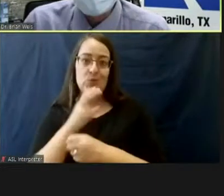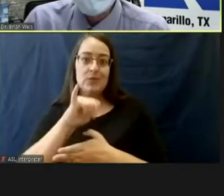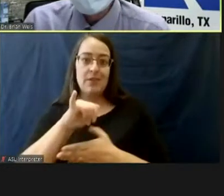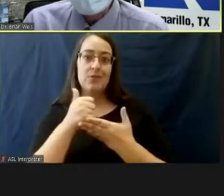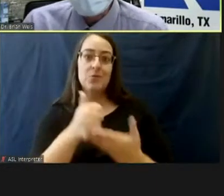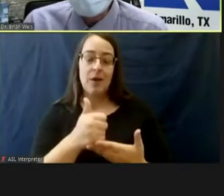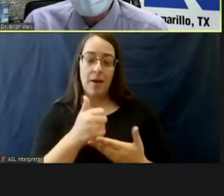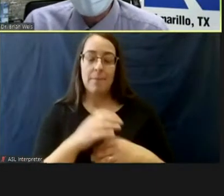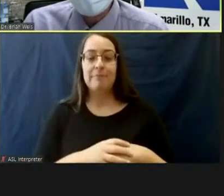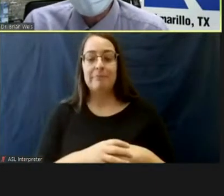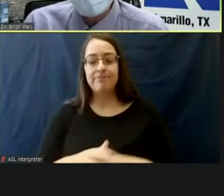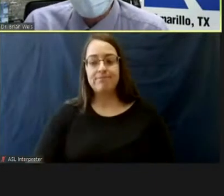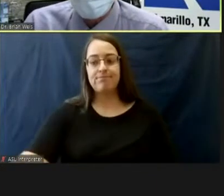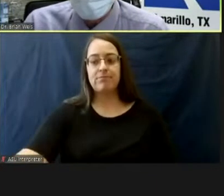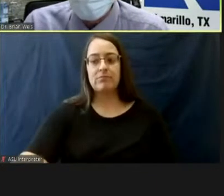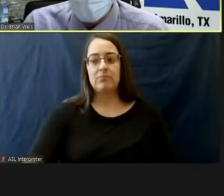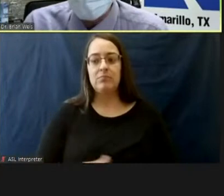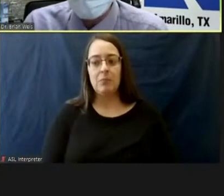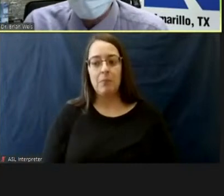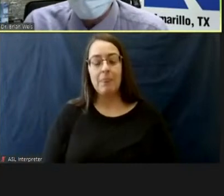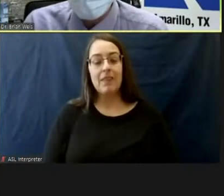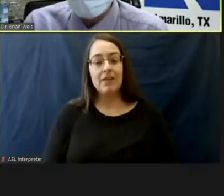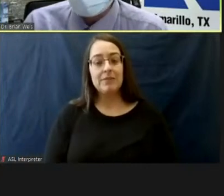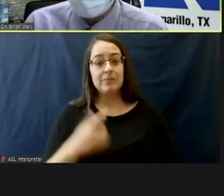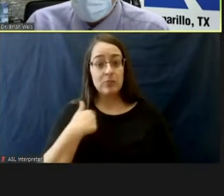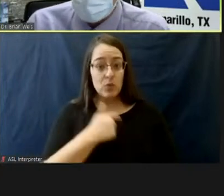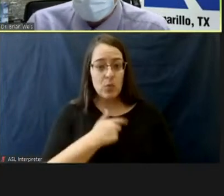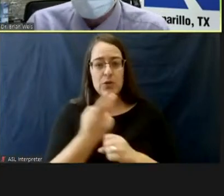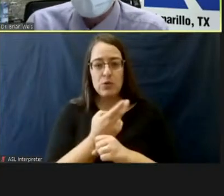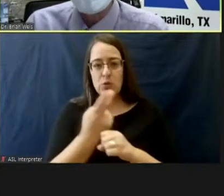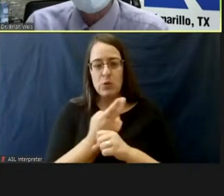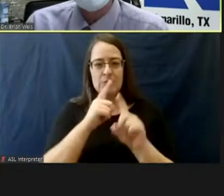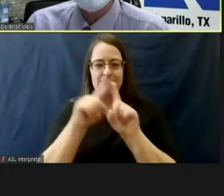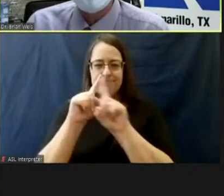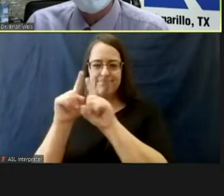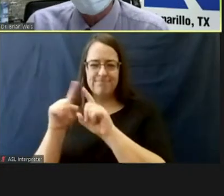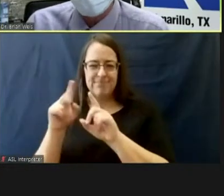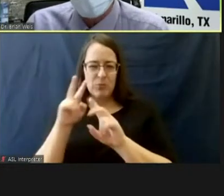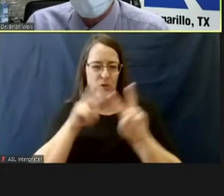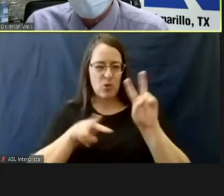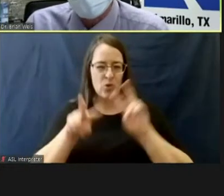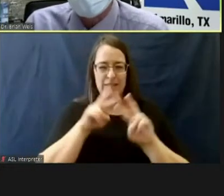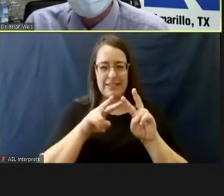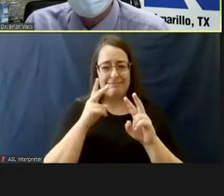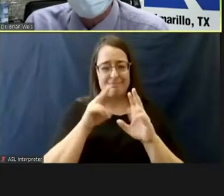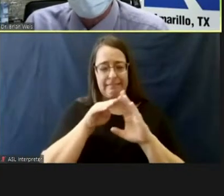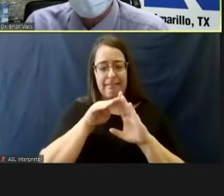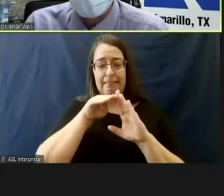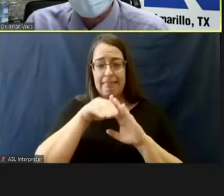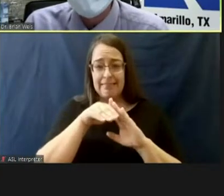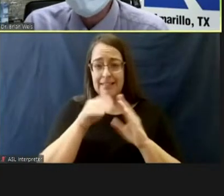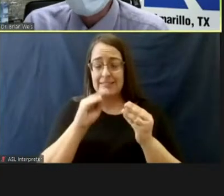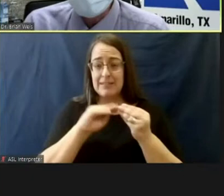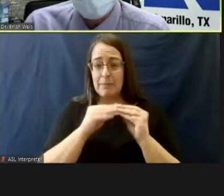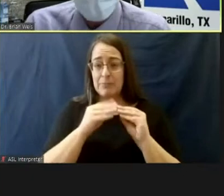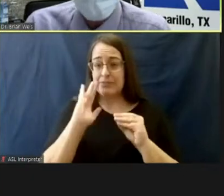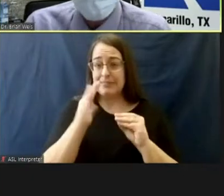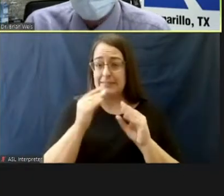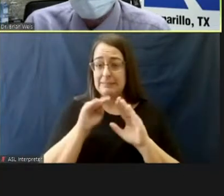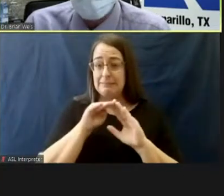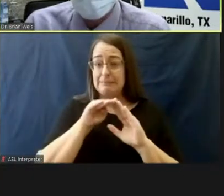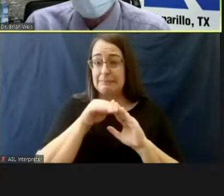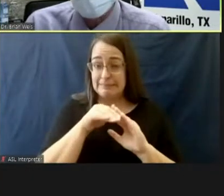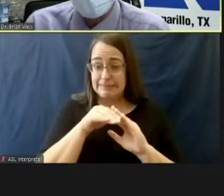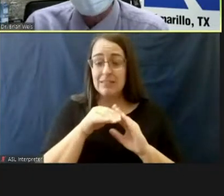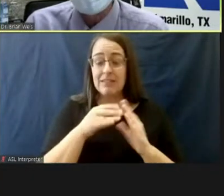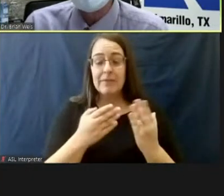saying that even though we have these models that suggest that maybe we're starting to see a decline in numbers in this area, these models